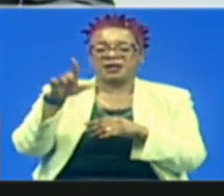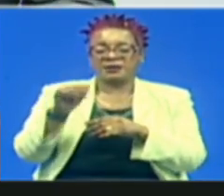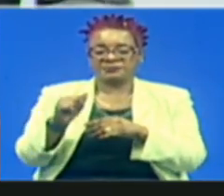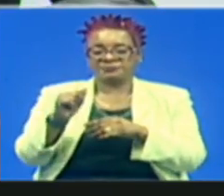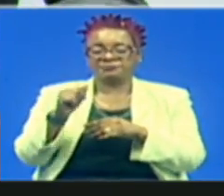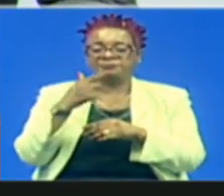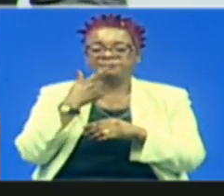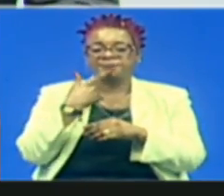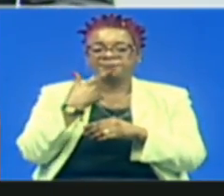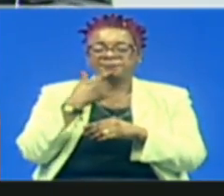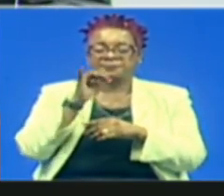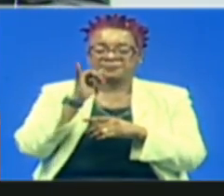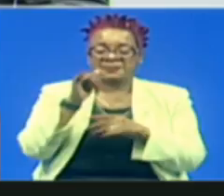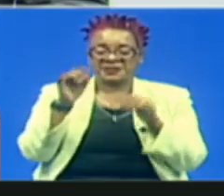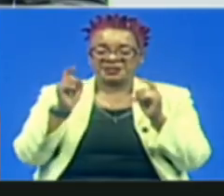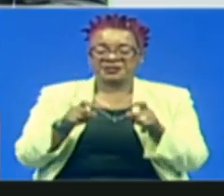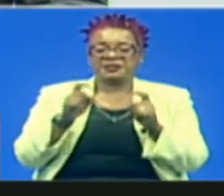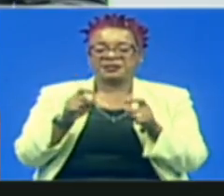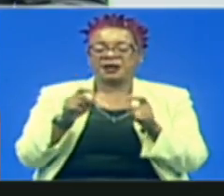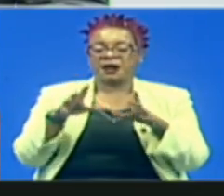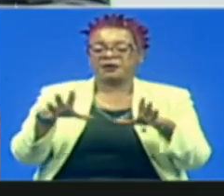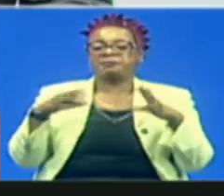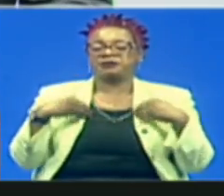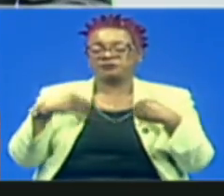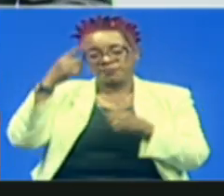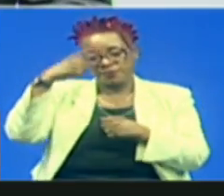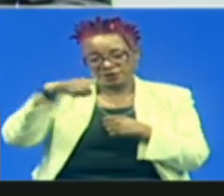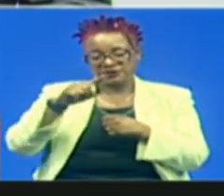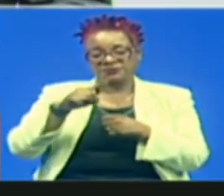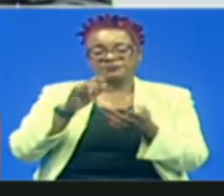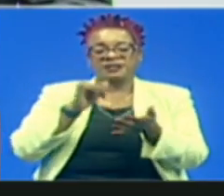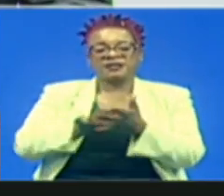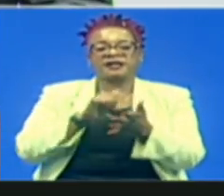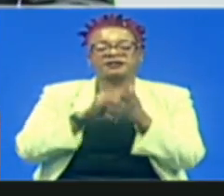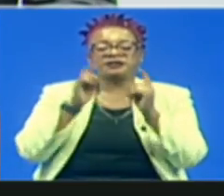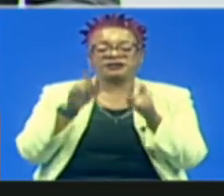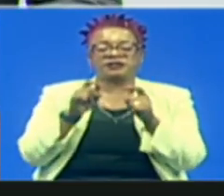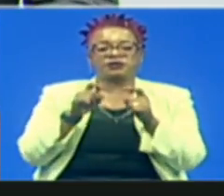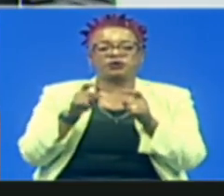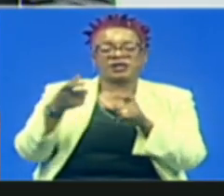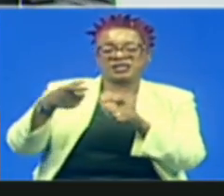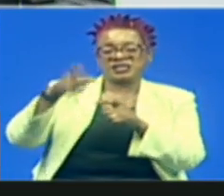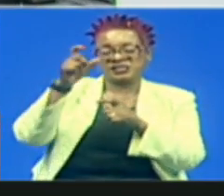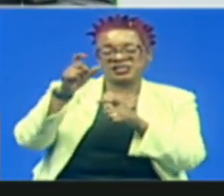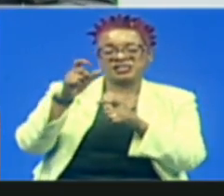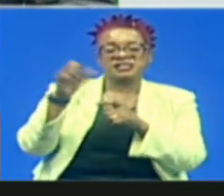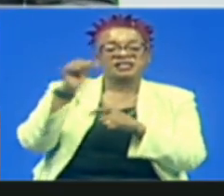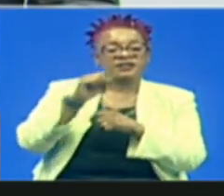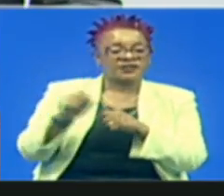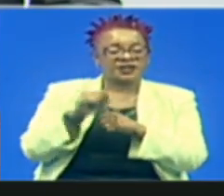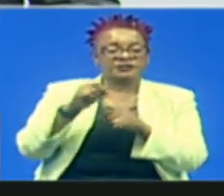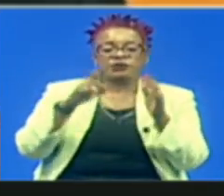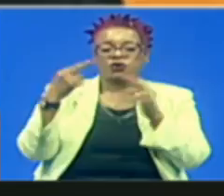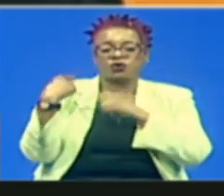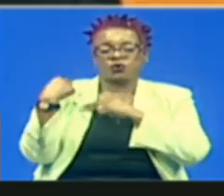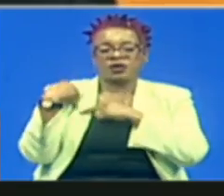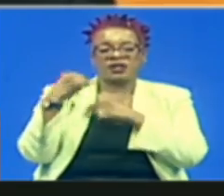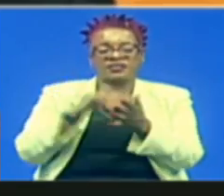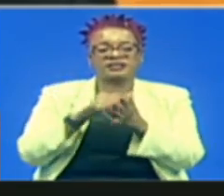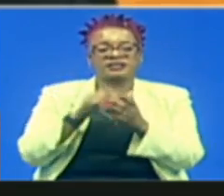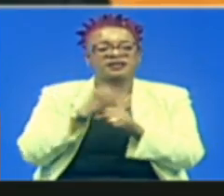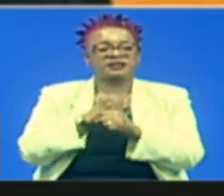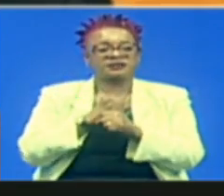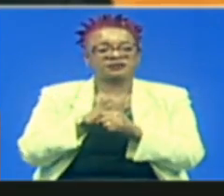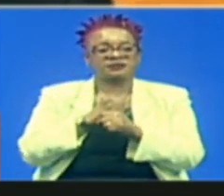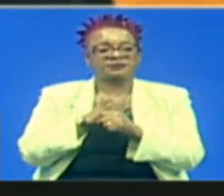needs an adaptive policy framework which takes into consideration the increasingly significant role that technology plays.